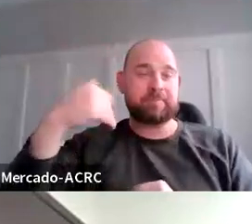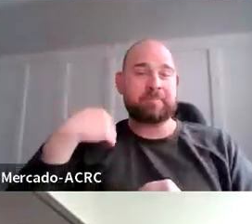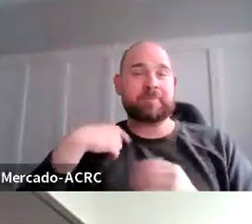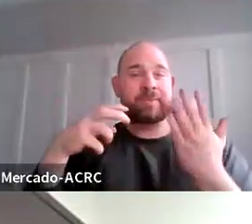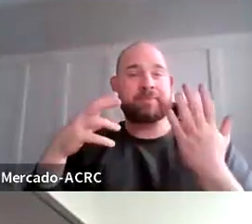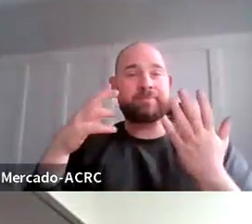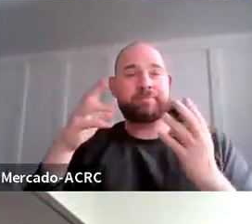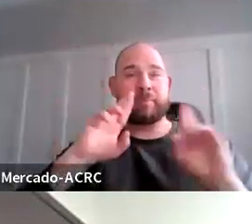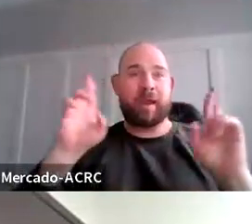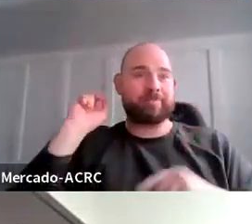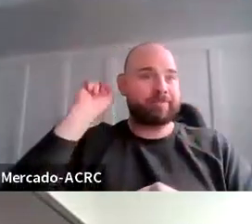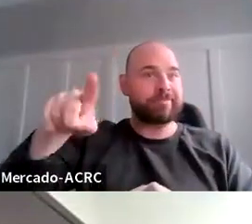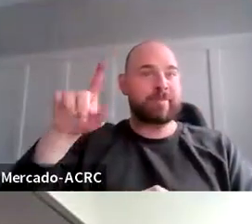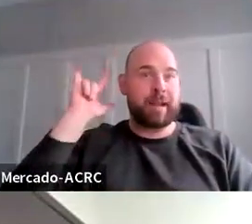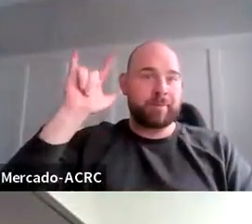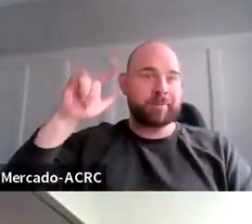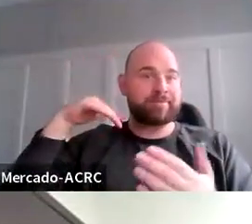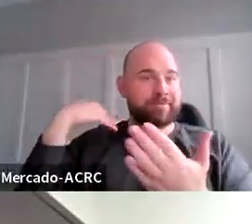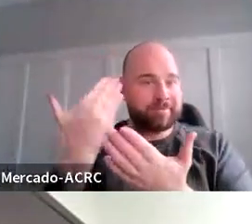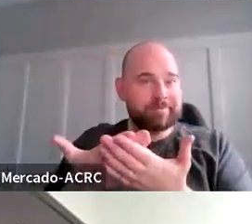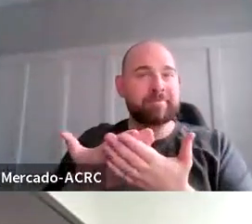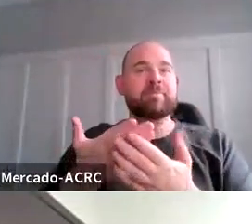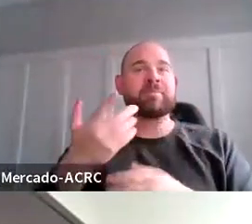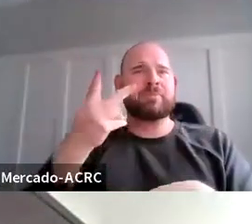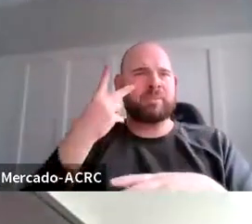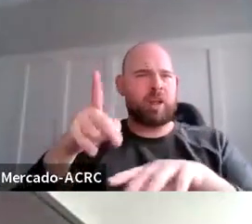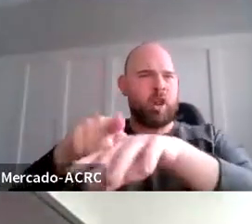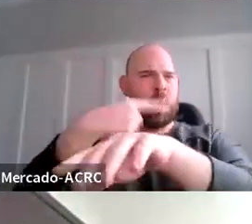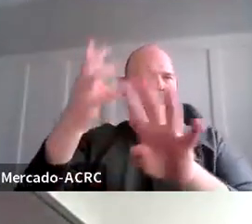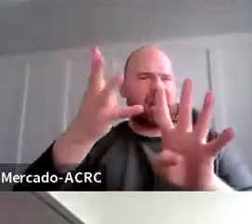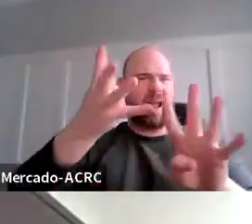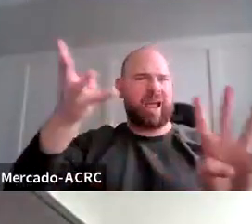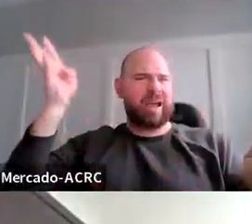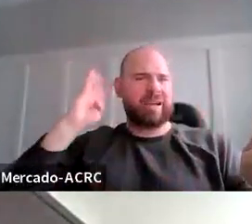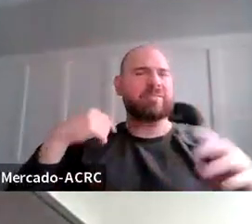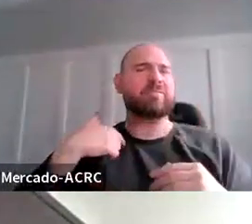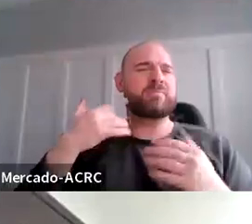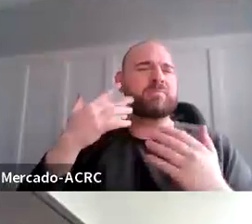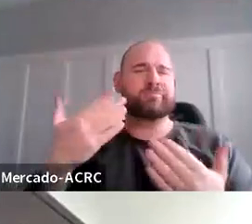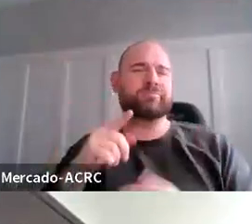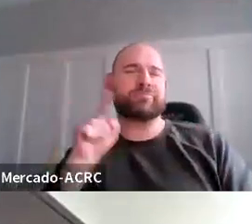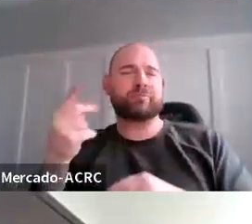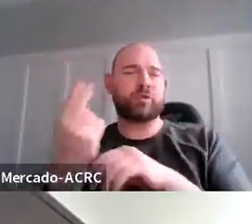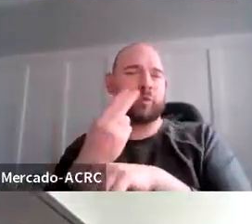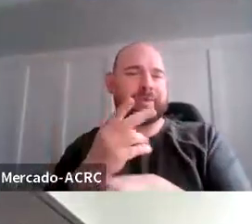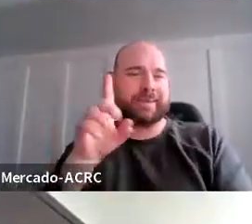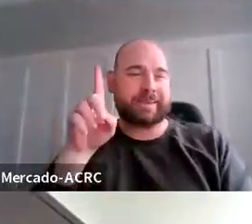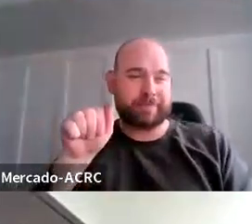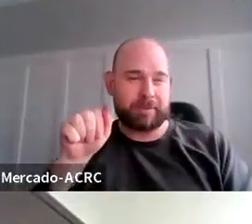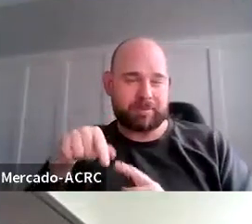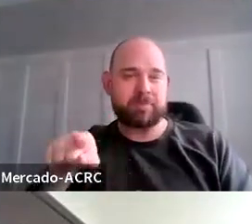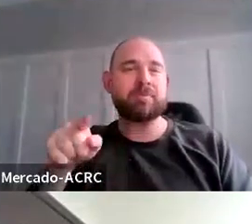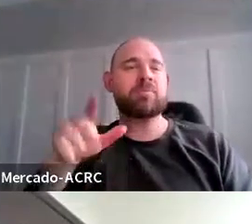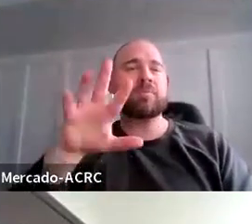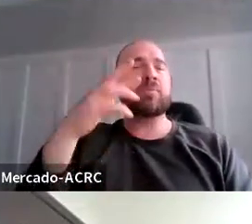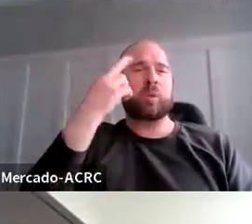purpose. Another example is at the airport. When you arrive at the airport and if there's a really long line,